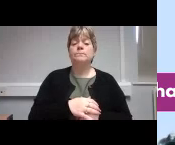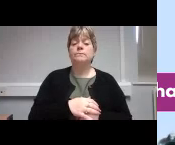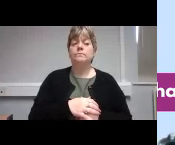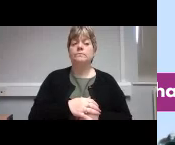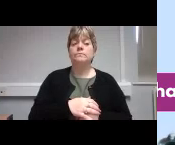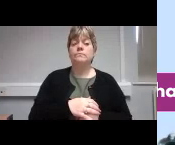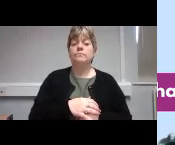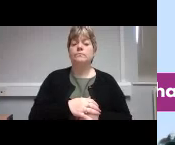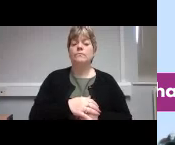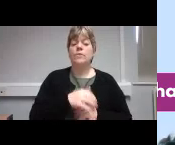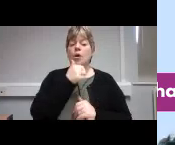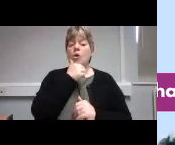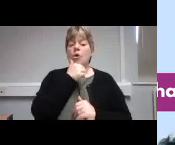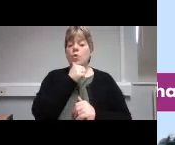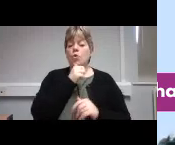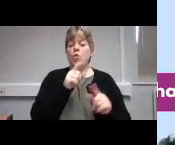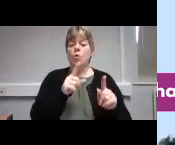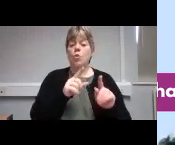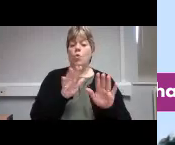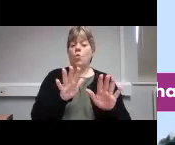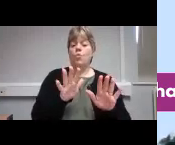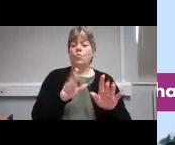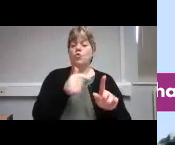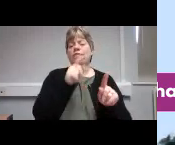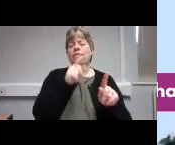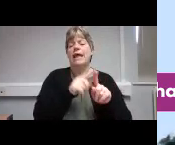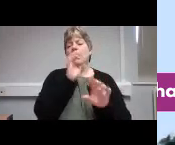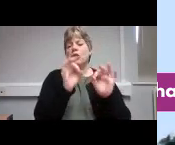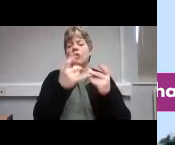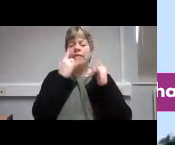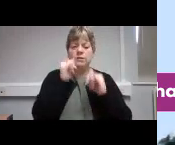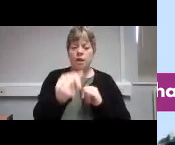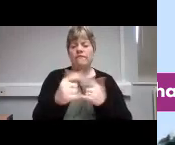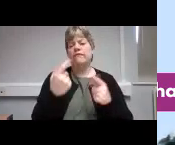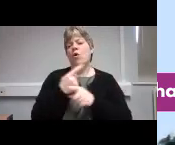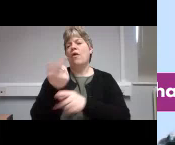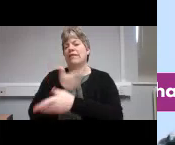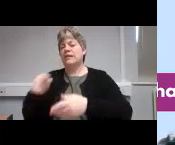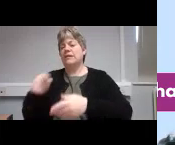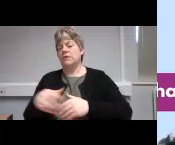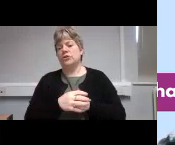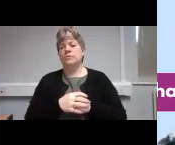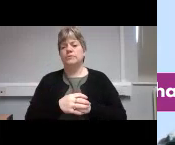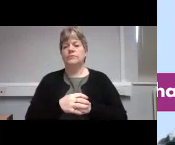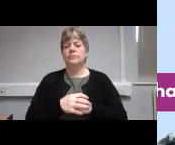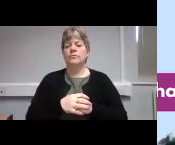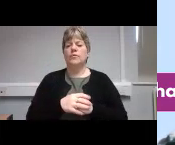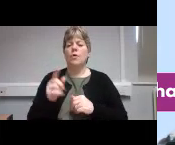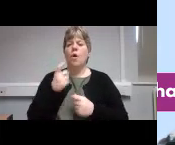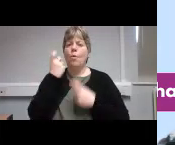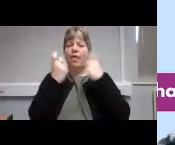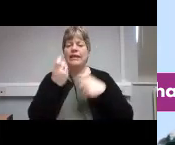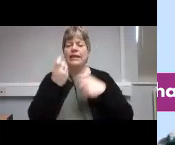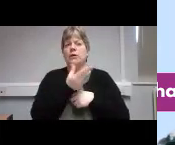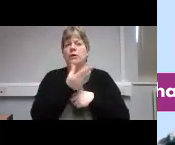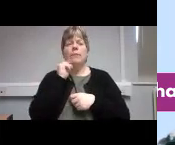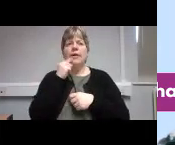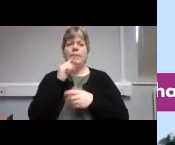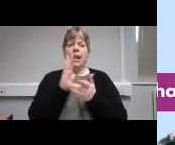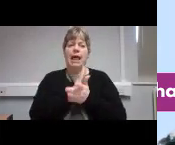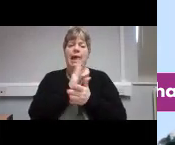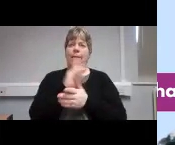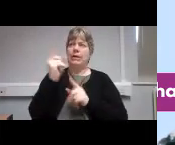we'll use the same questions in the survey for the discussion now. Because what we're thinking is some people might be happy to come